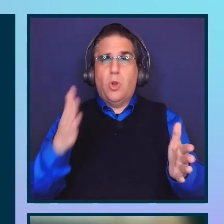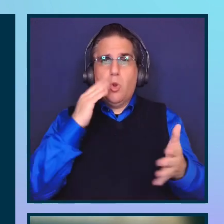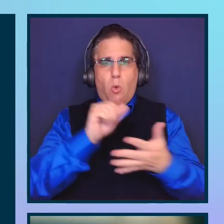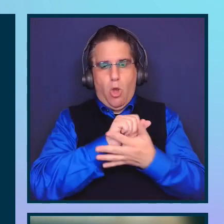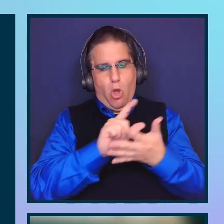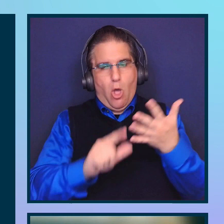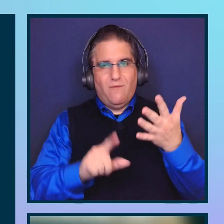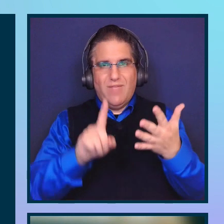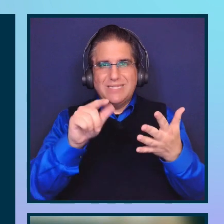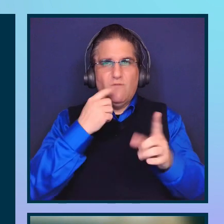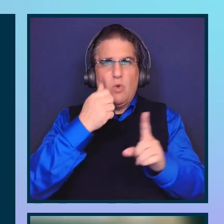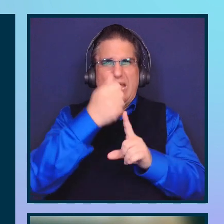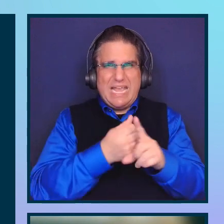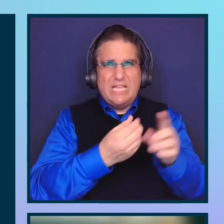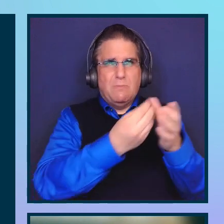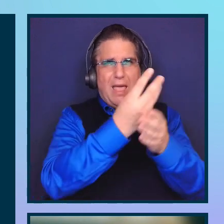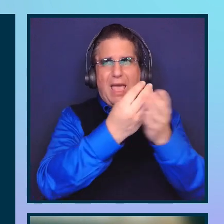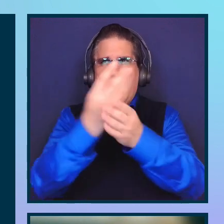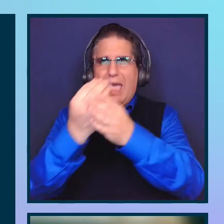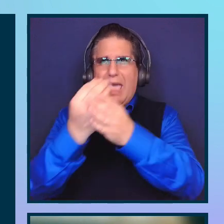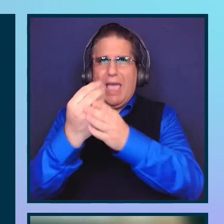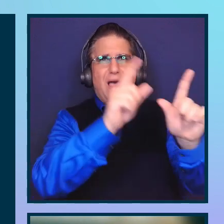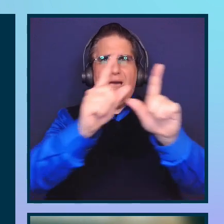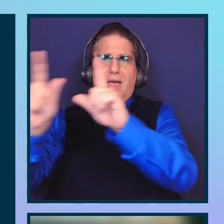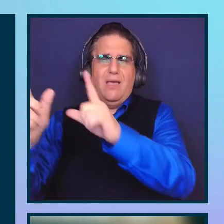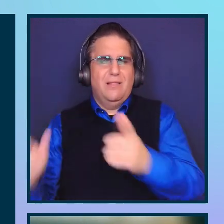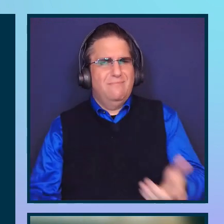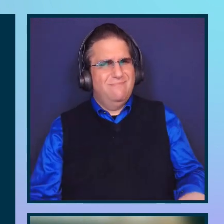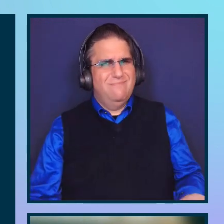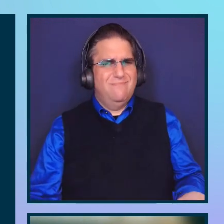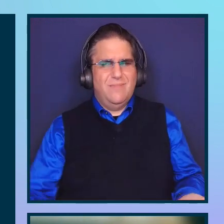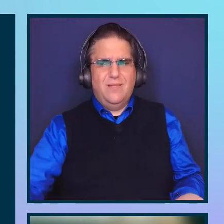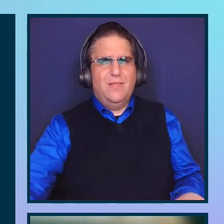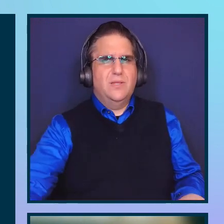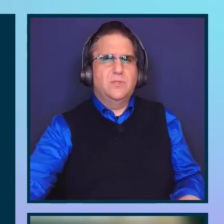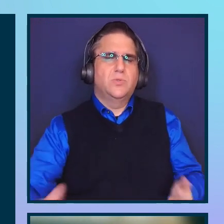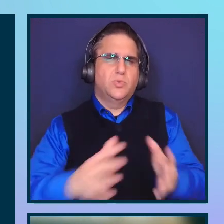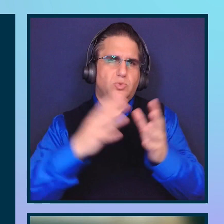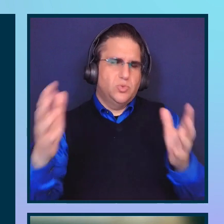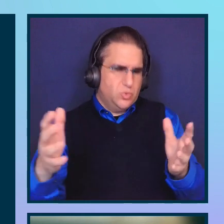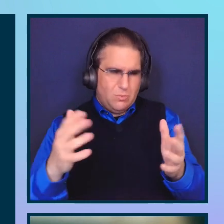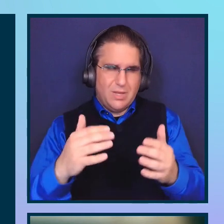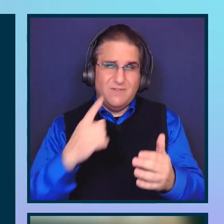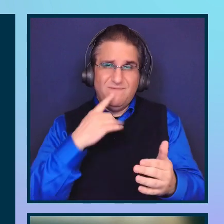every single time a plant tile is focused. That's a lot. It's very